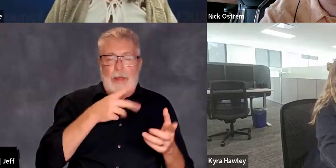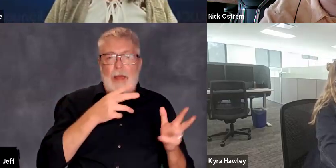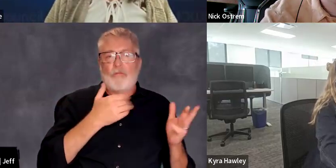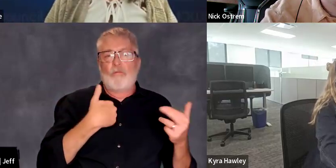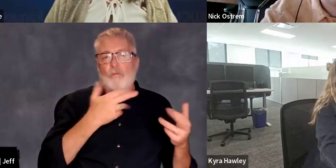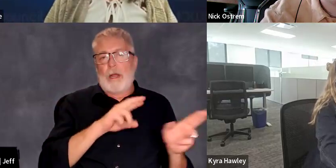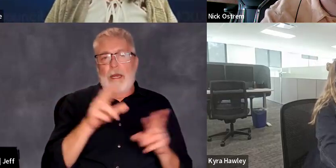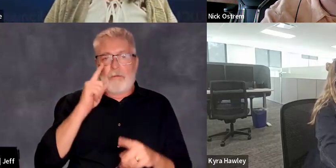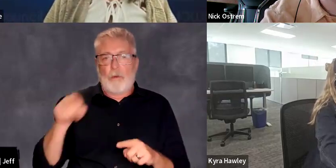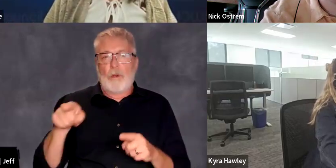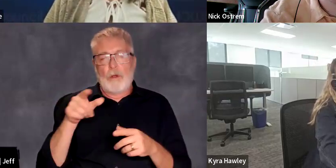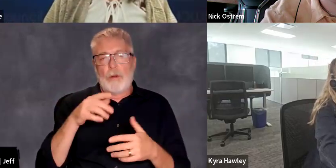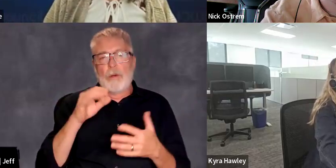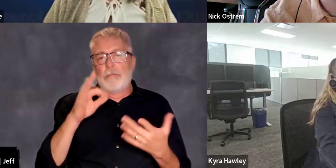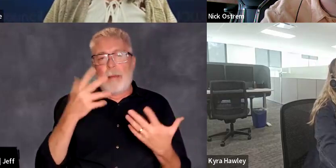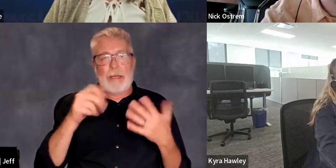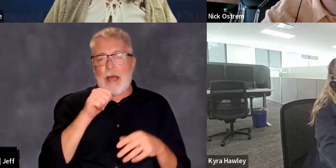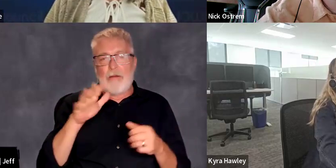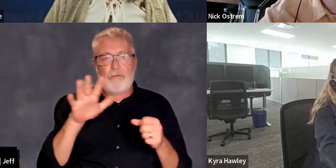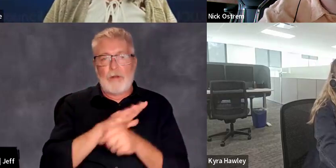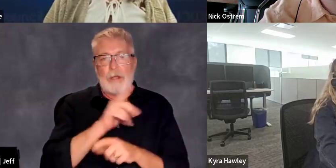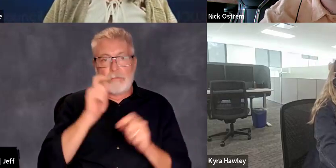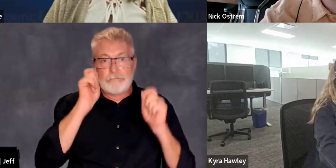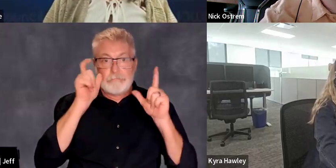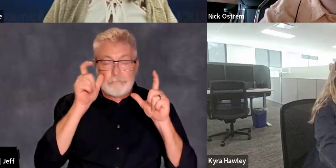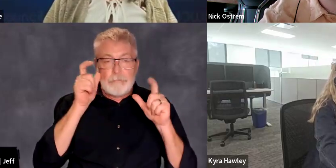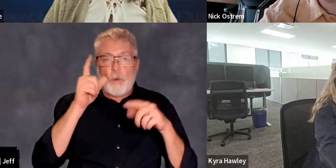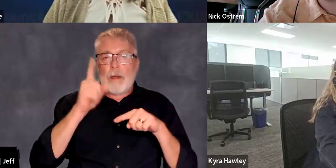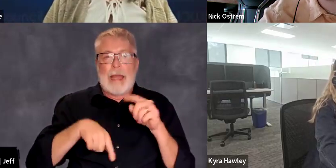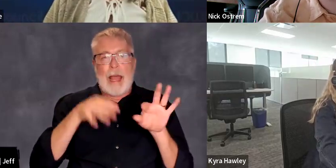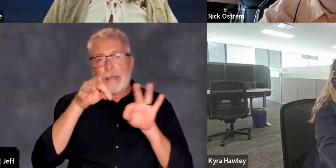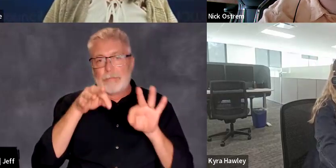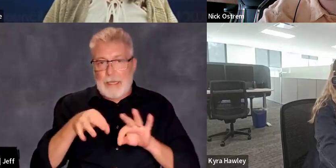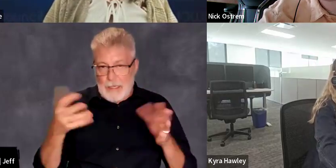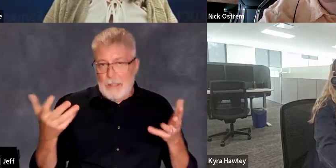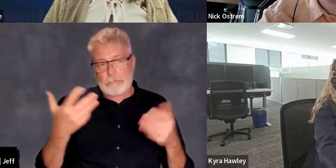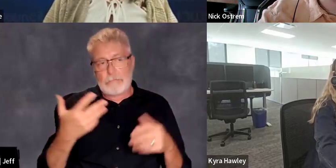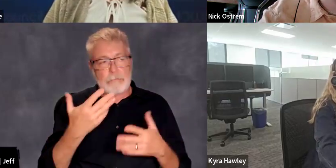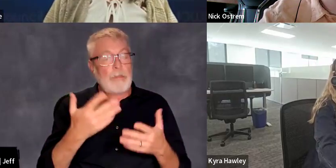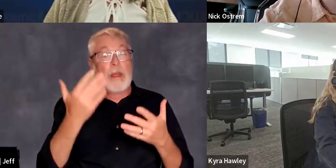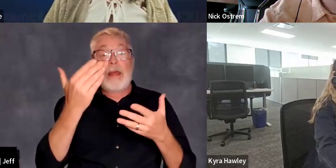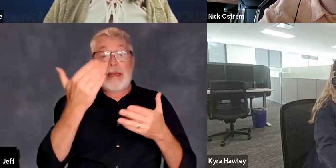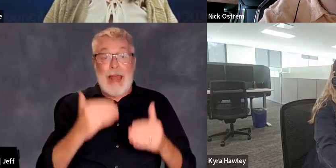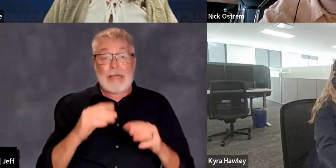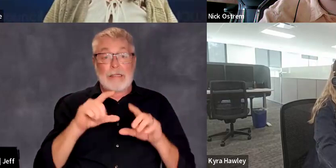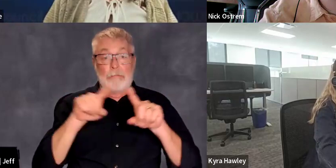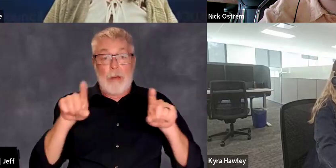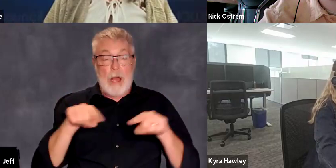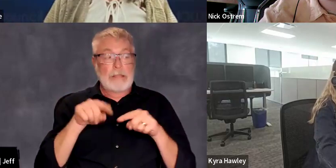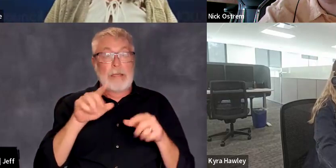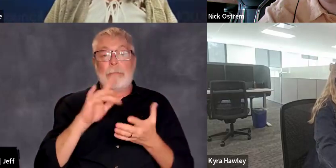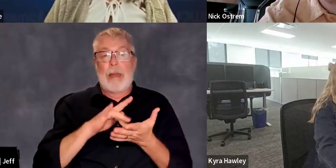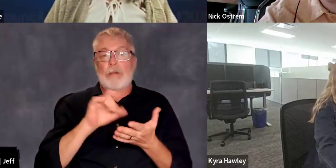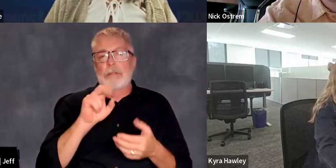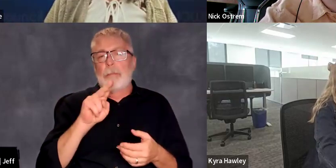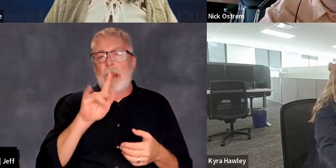not, totally conscious or able to give instructions. Below that, we have spaces for medical supplies and